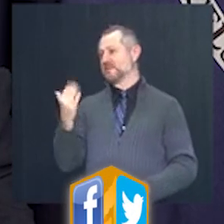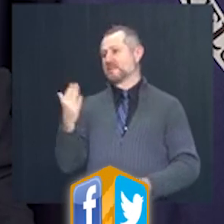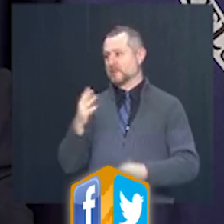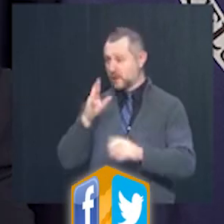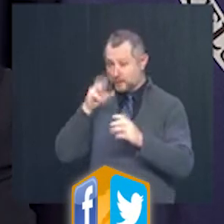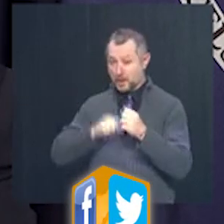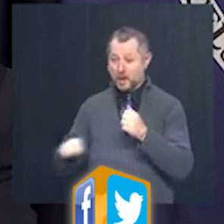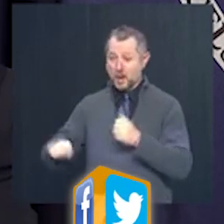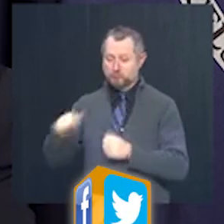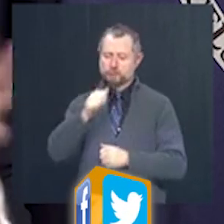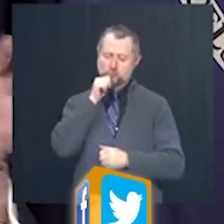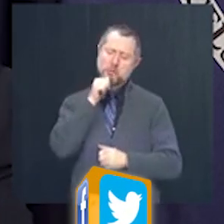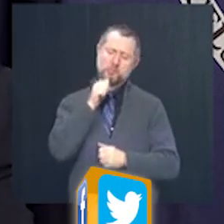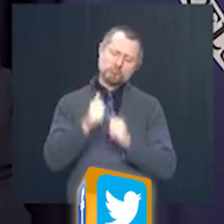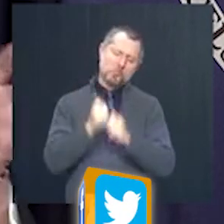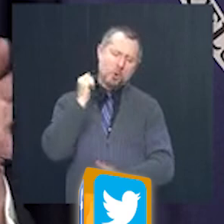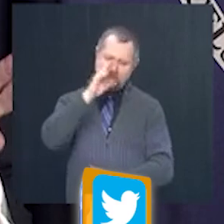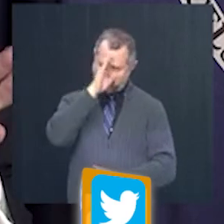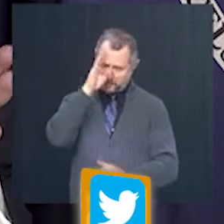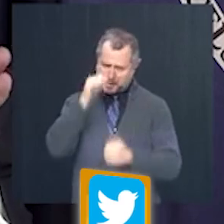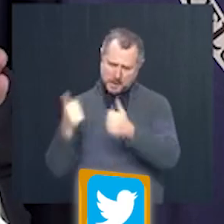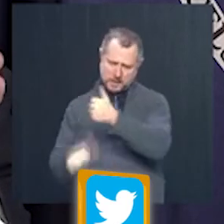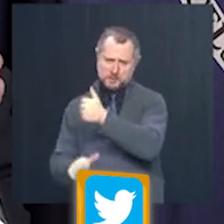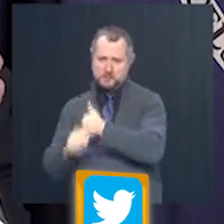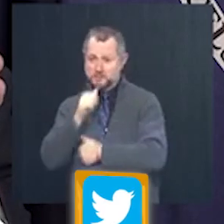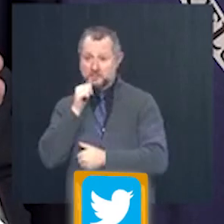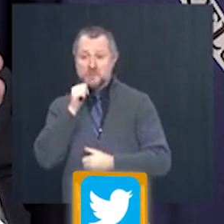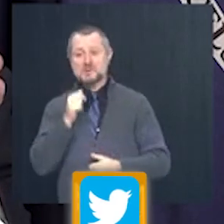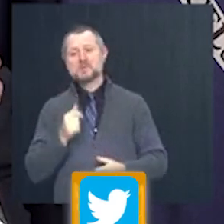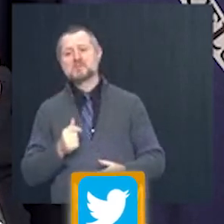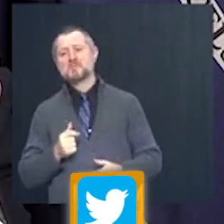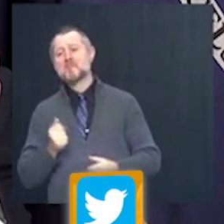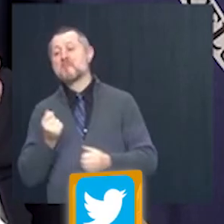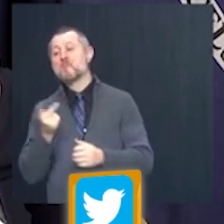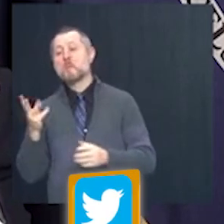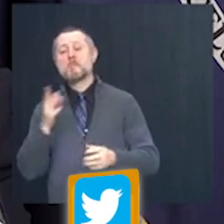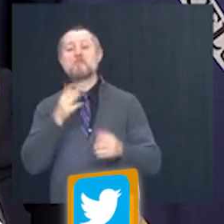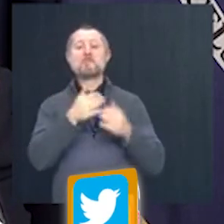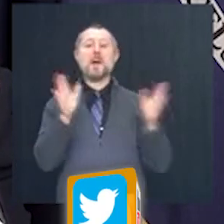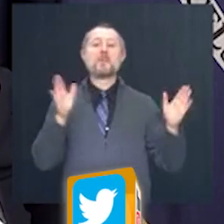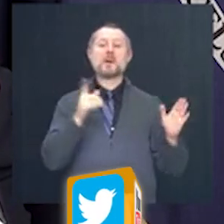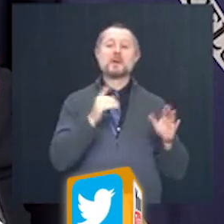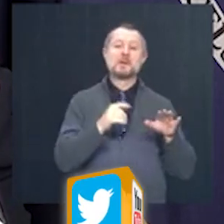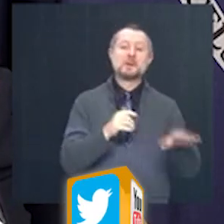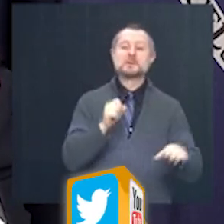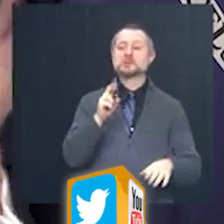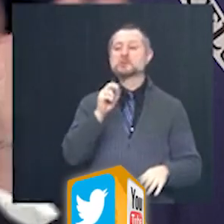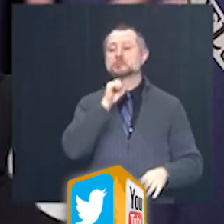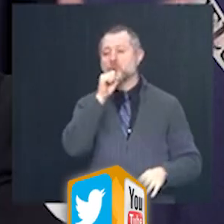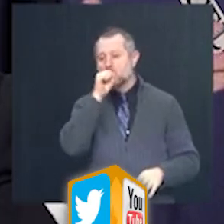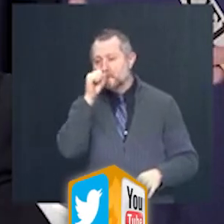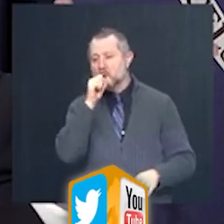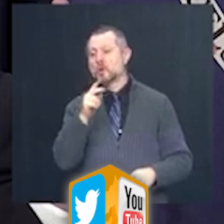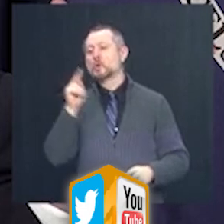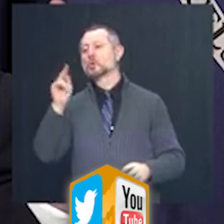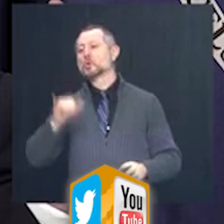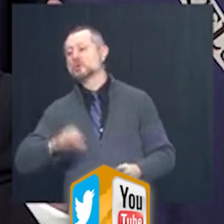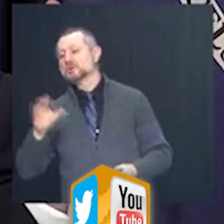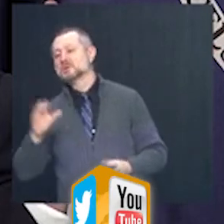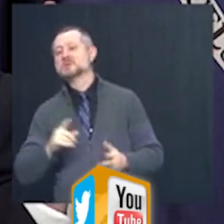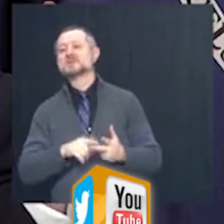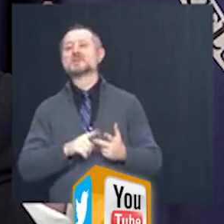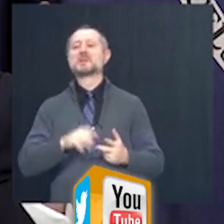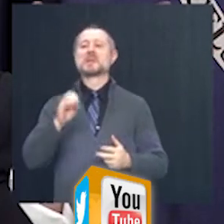private. And then you have a couple of public systems. Suffolk has a public system. New York City has a public system. Erie has a